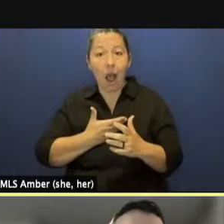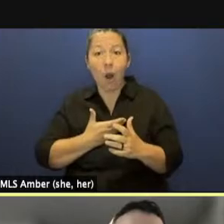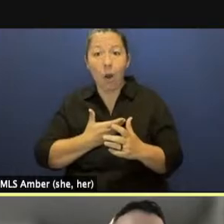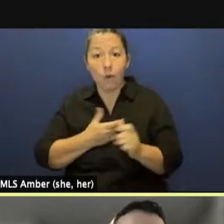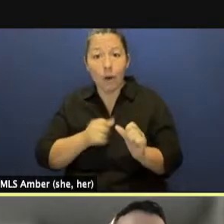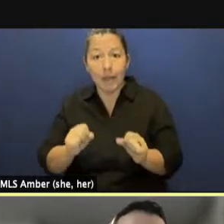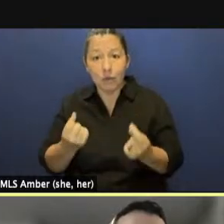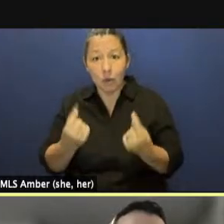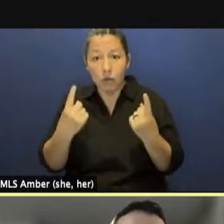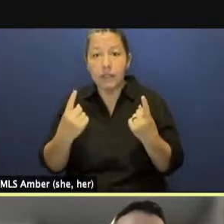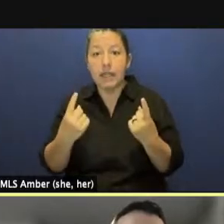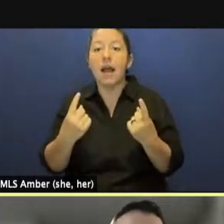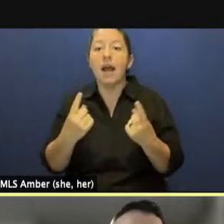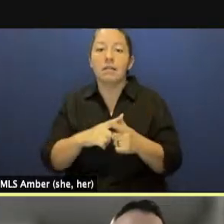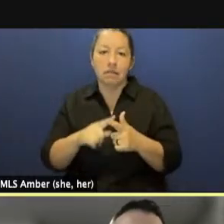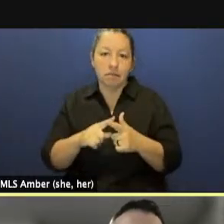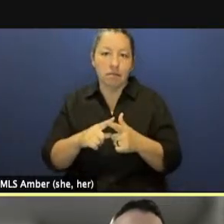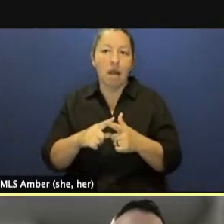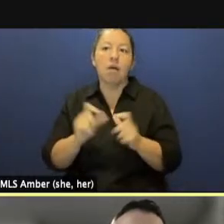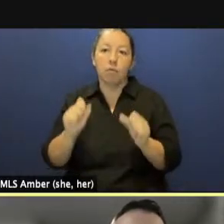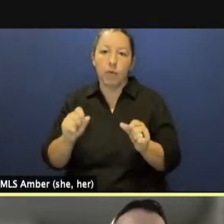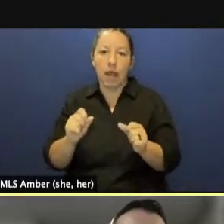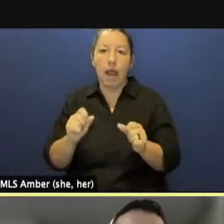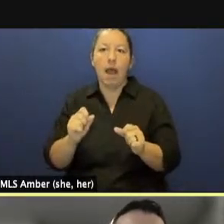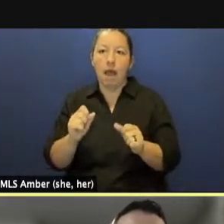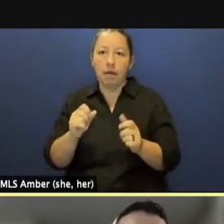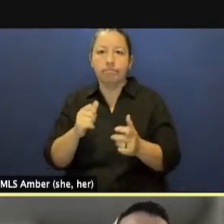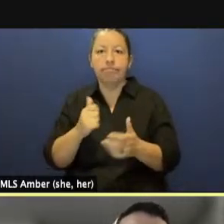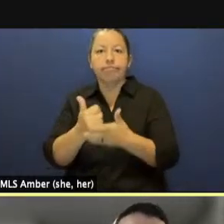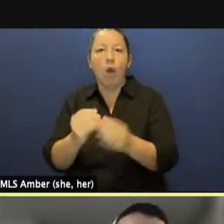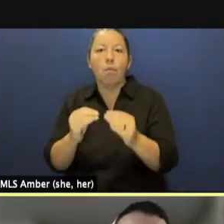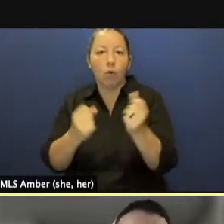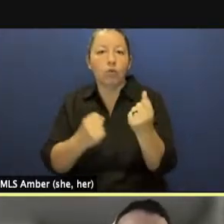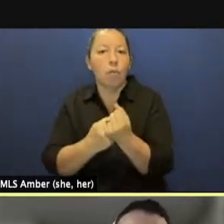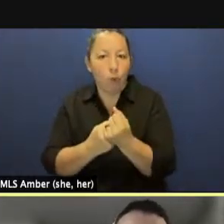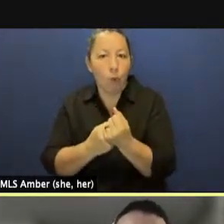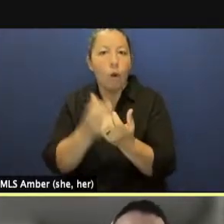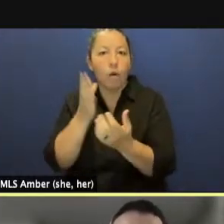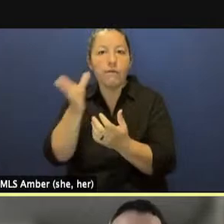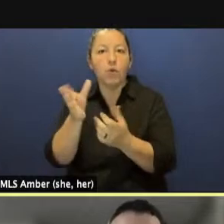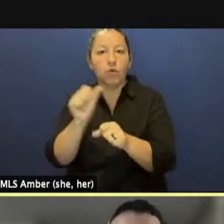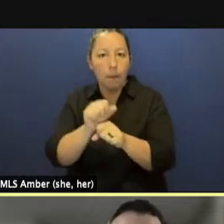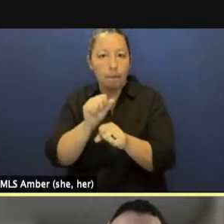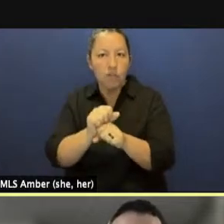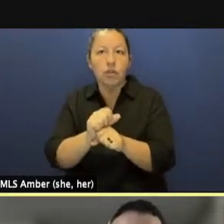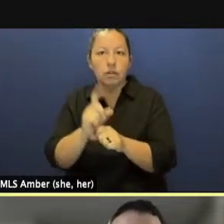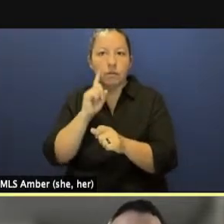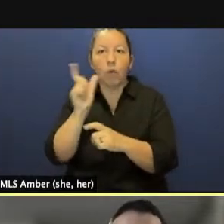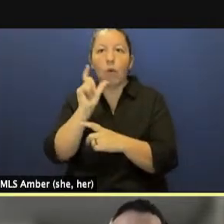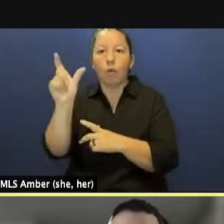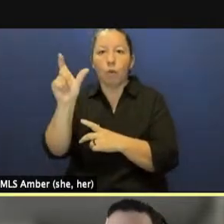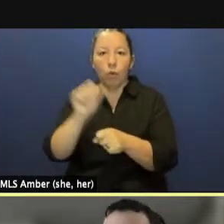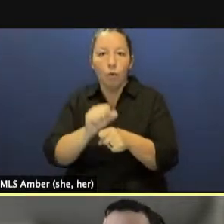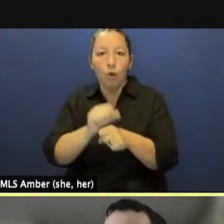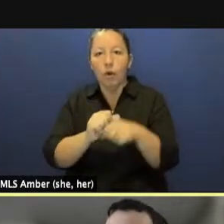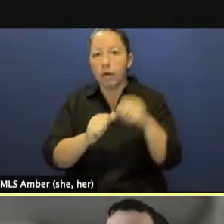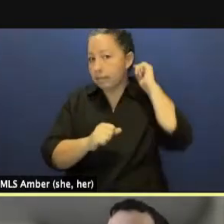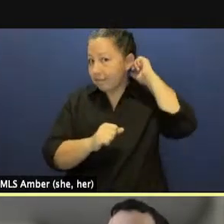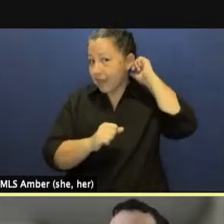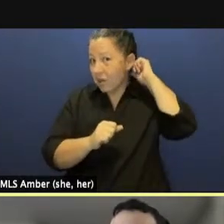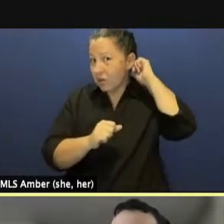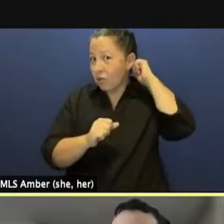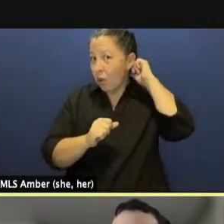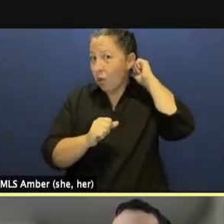the first point. So that's the whole scope of the mission. It's currently planned around 26 to launch around 26,